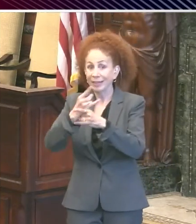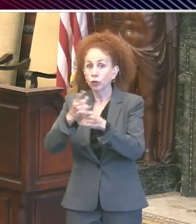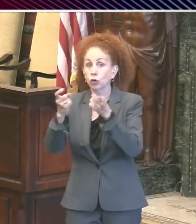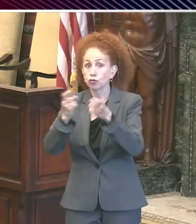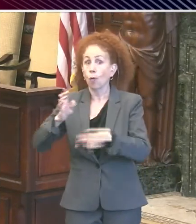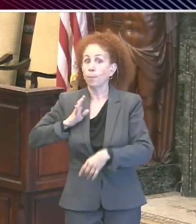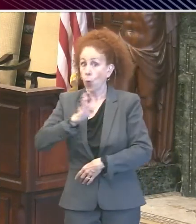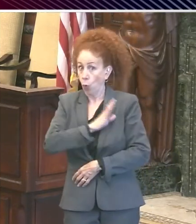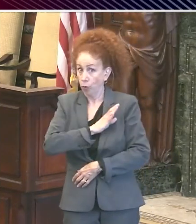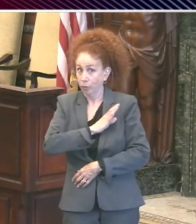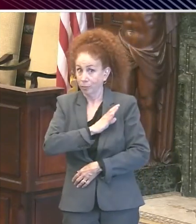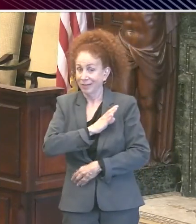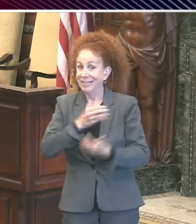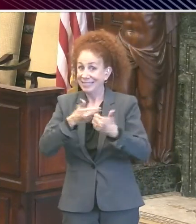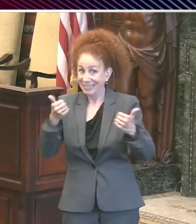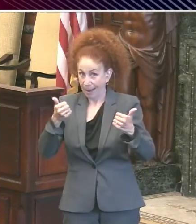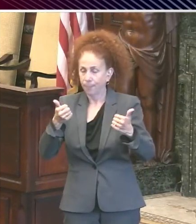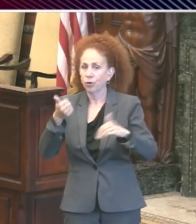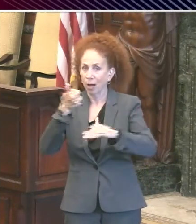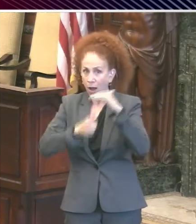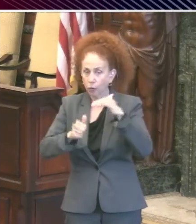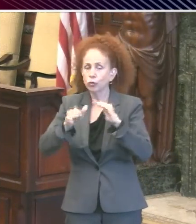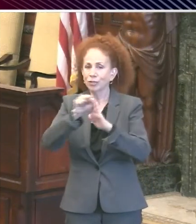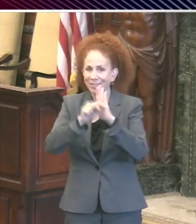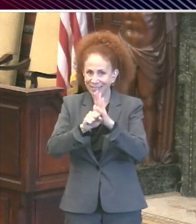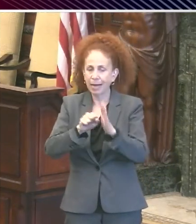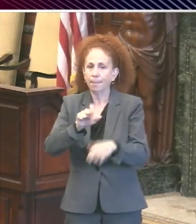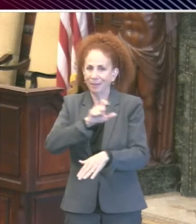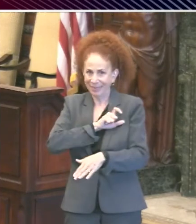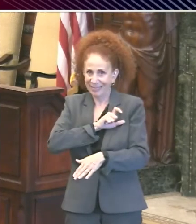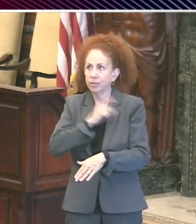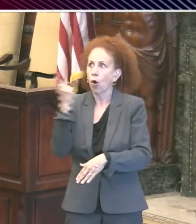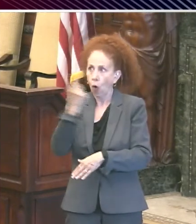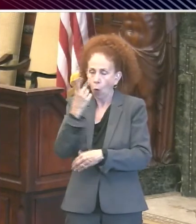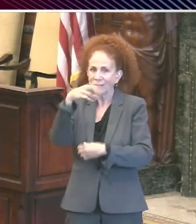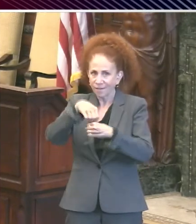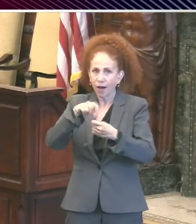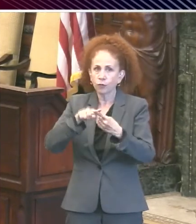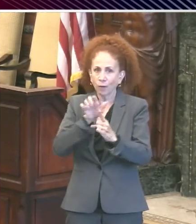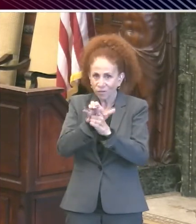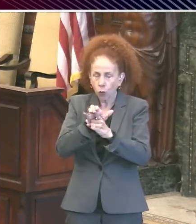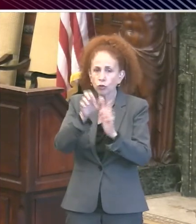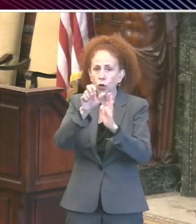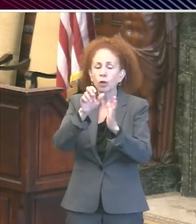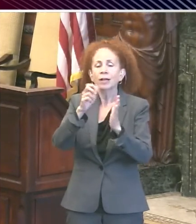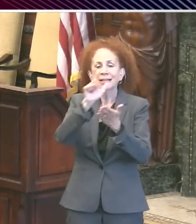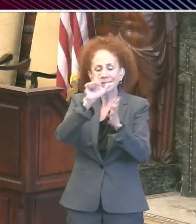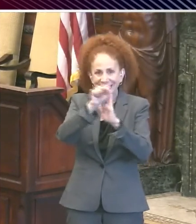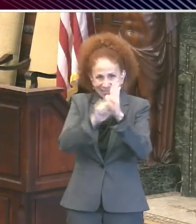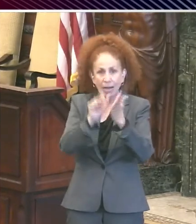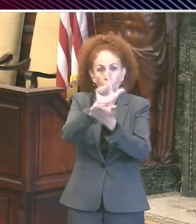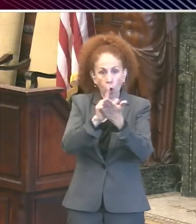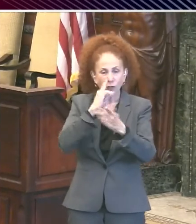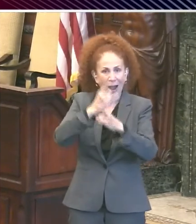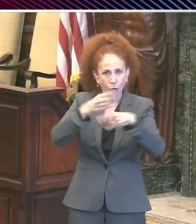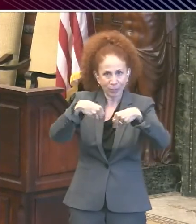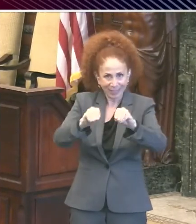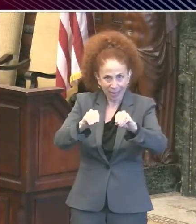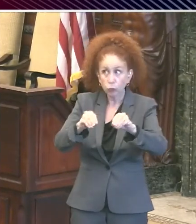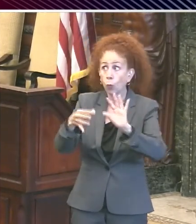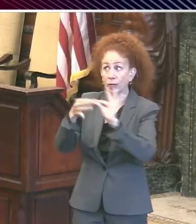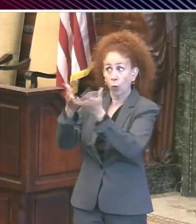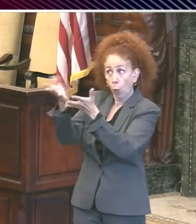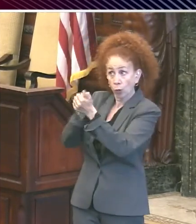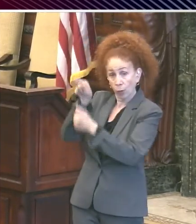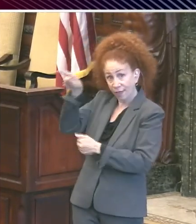within the state police. They're responsible for enforcing the state's laws around alcohol sales. There are liquor control enforcement officers, and we do coordinate with